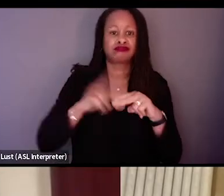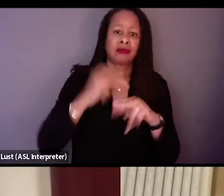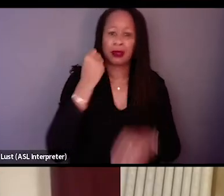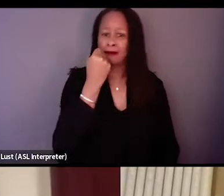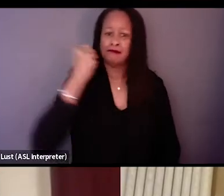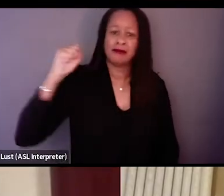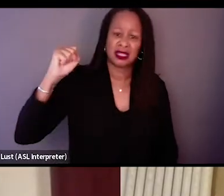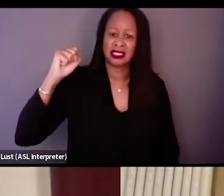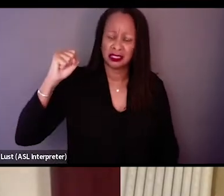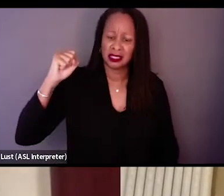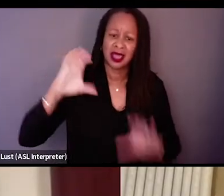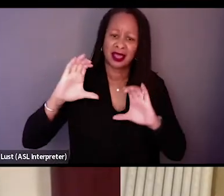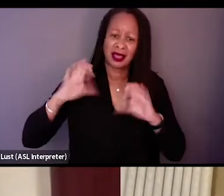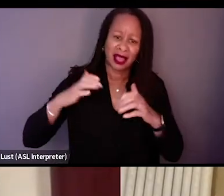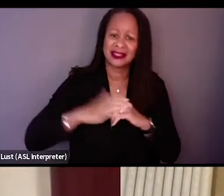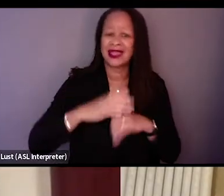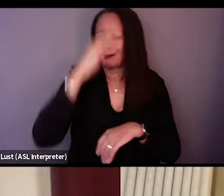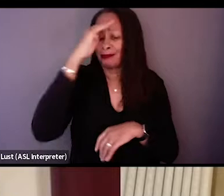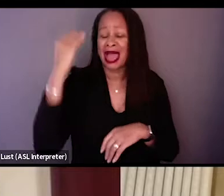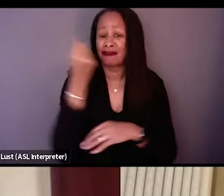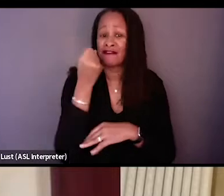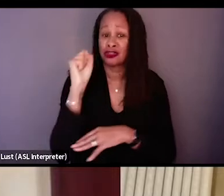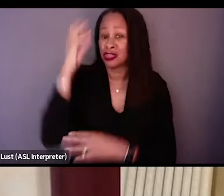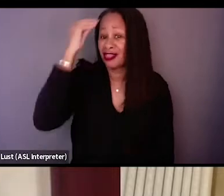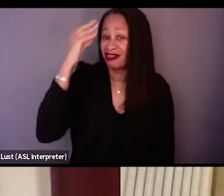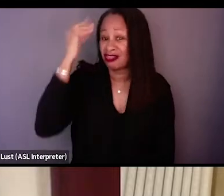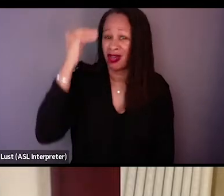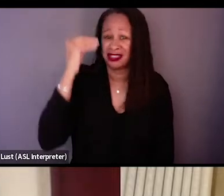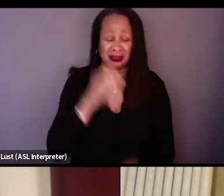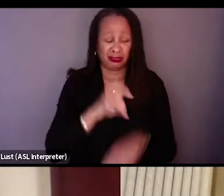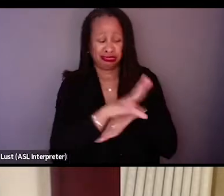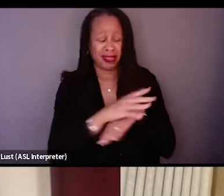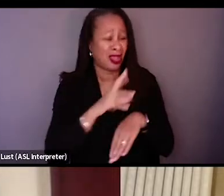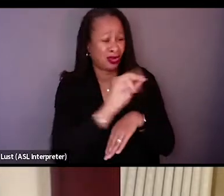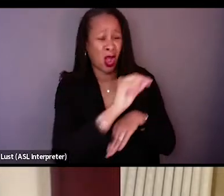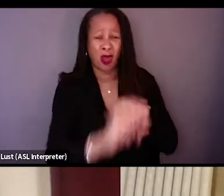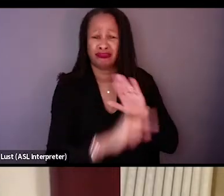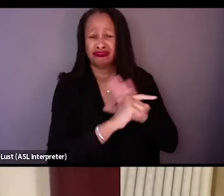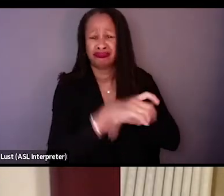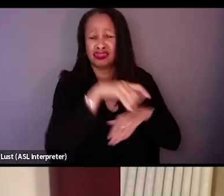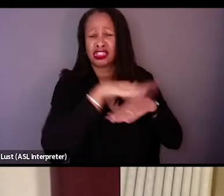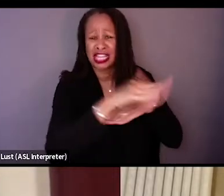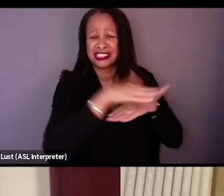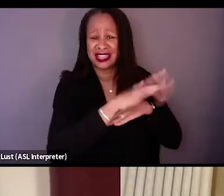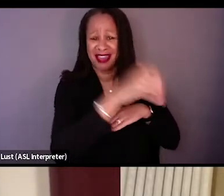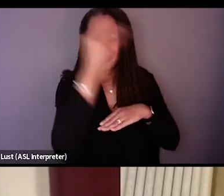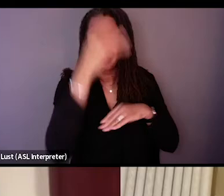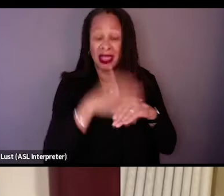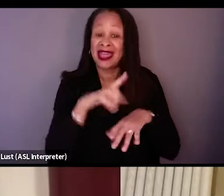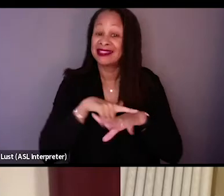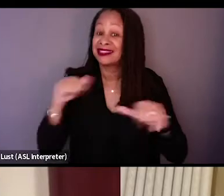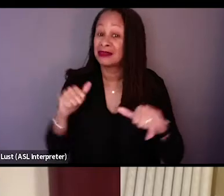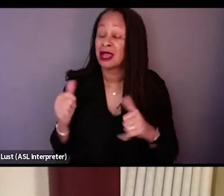class and Black revolutionary thought, which is repudiating all that stuff and saying no to it, at the same time, it's still being